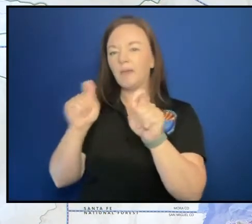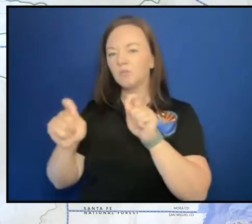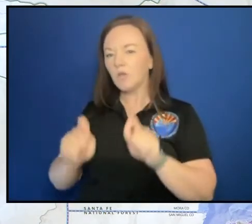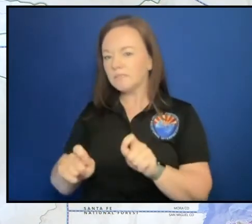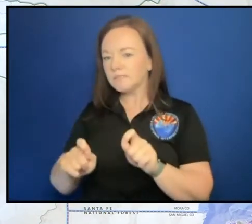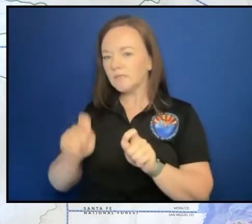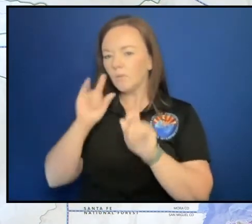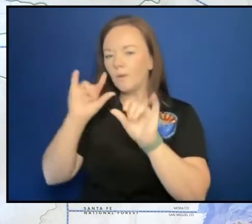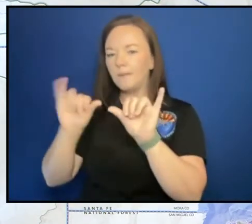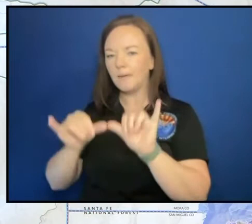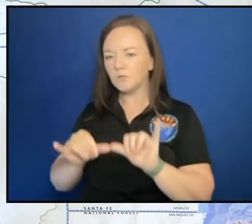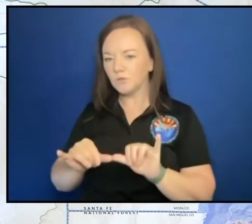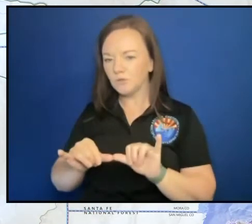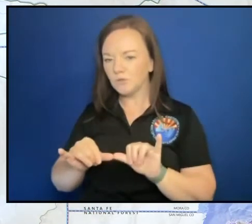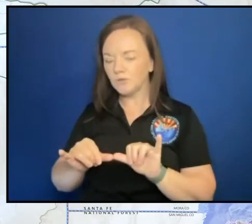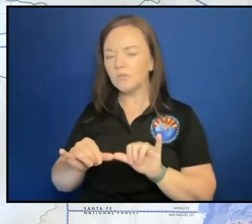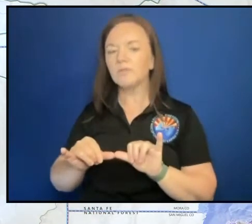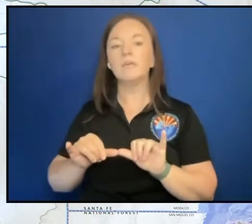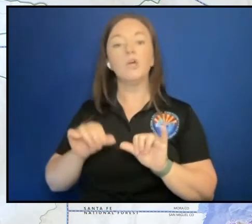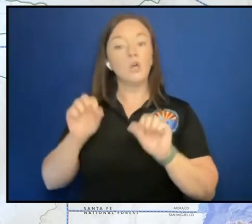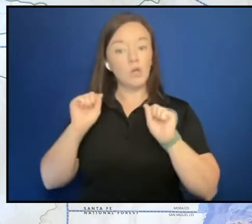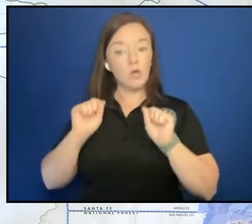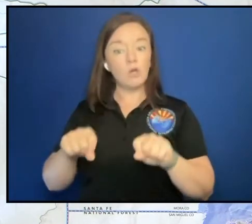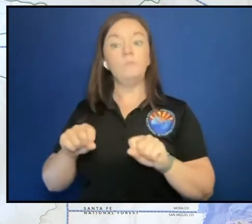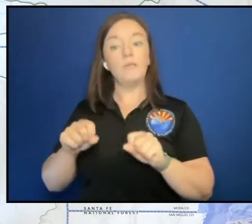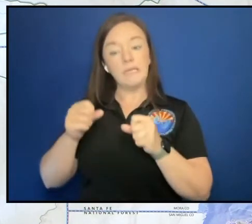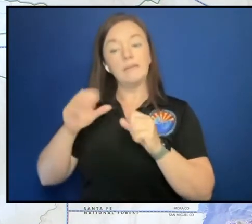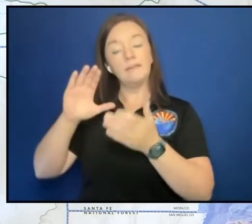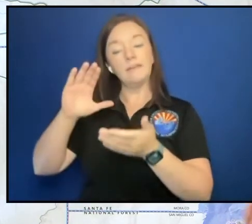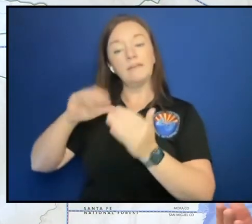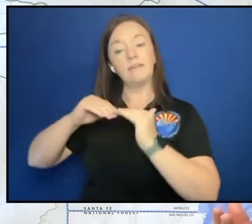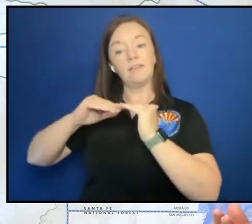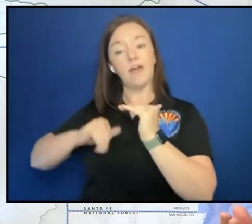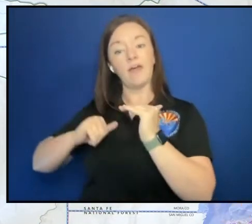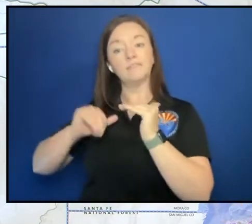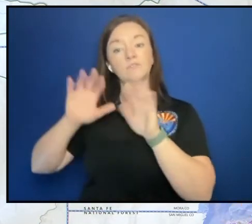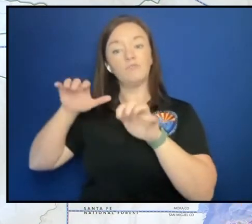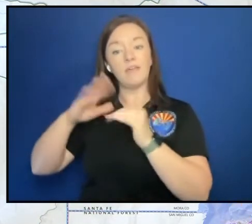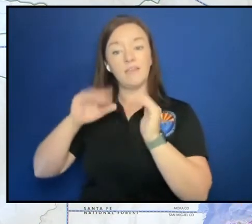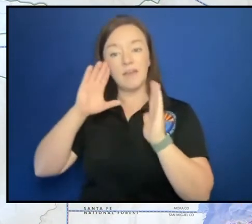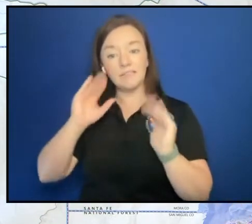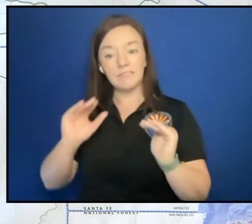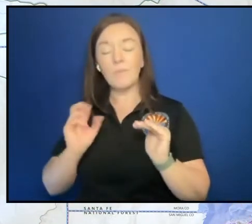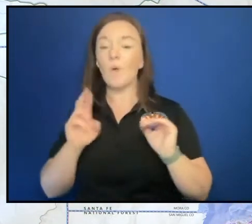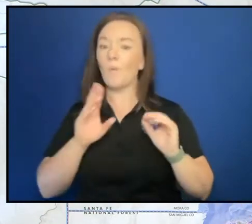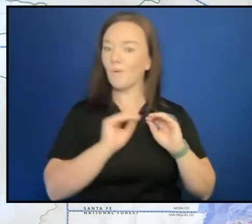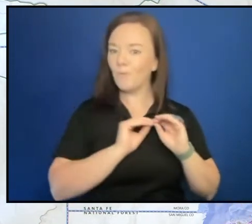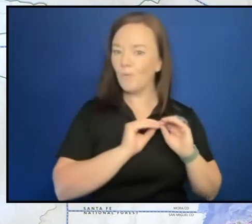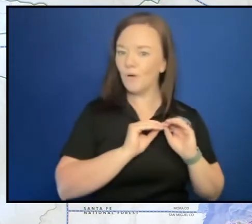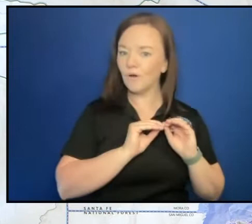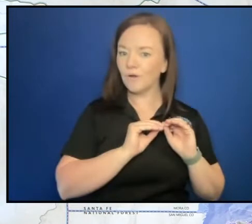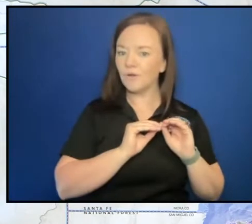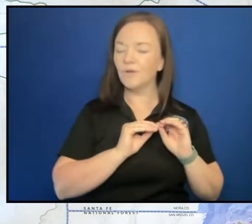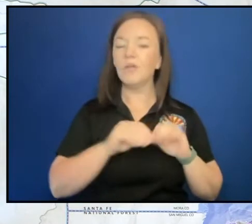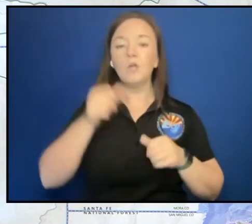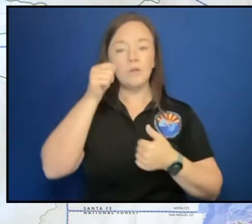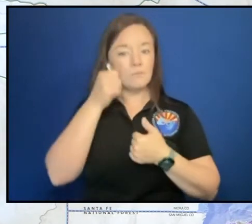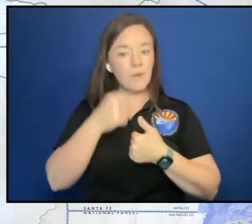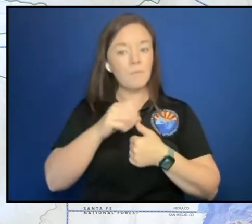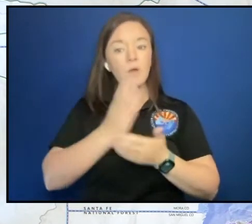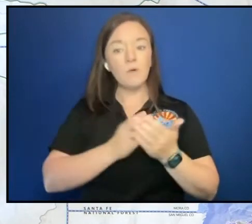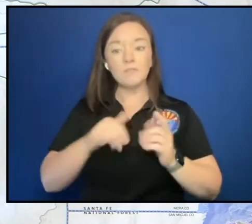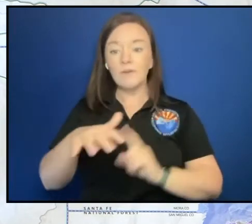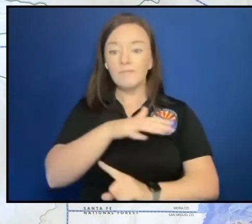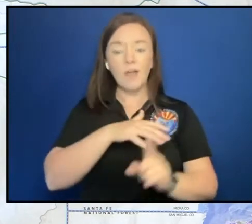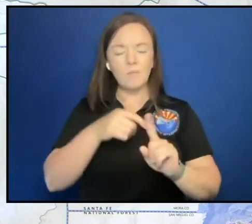be calibrated that it means that there's less rain than they anticipated. Could be calibrated that means that there's more rain than anticipated. And then remember that there's parts of that environment that we don't